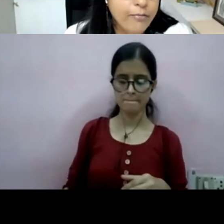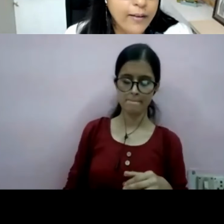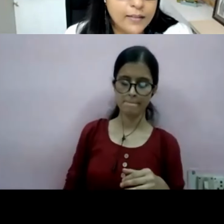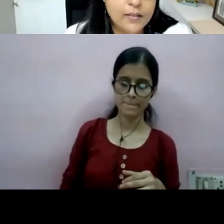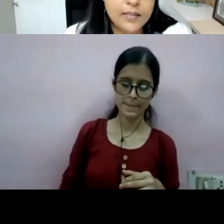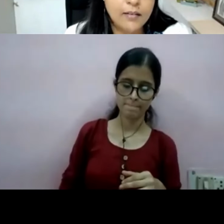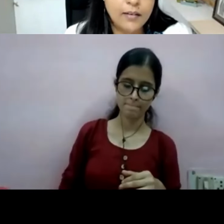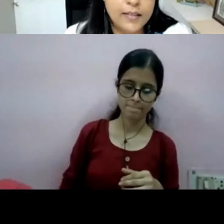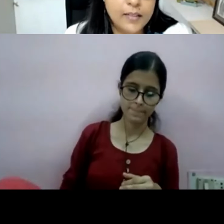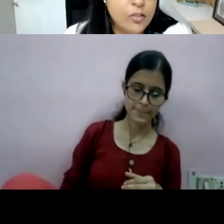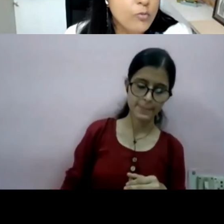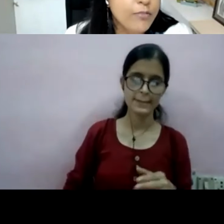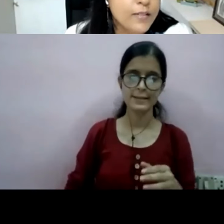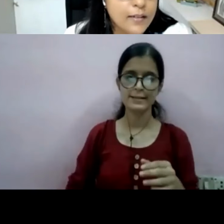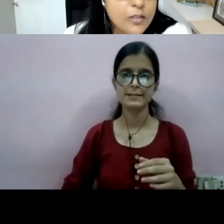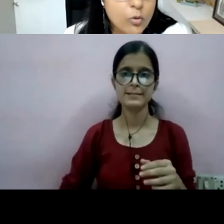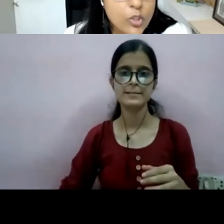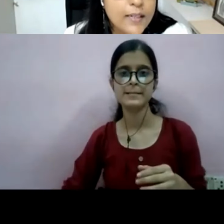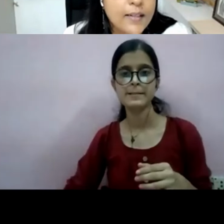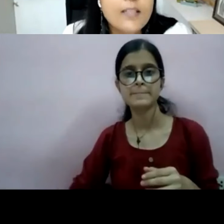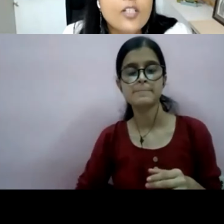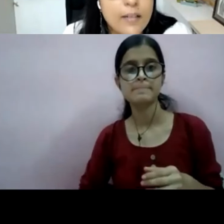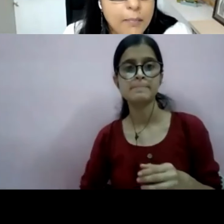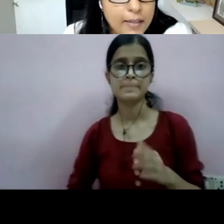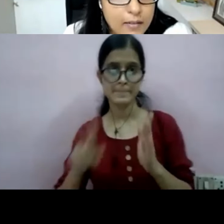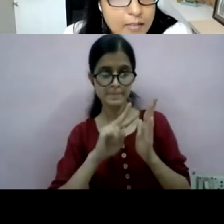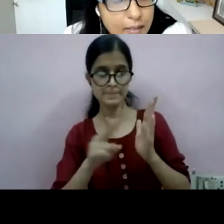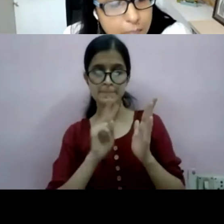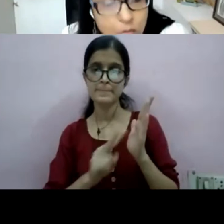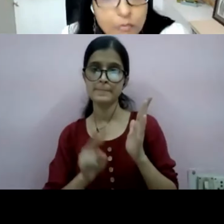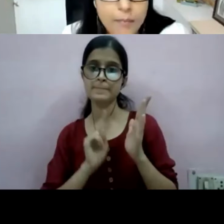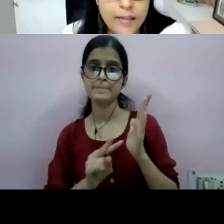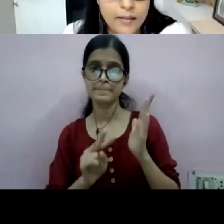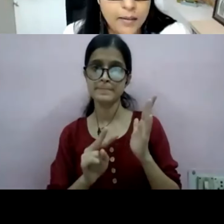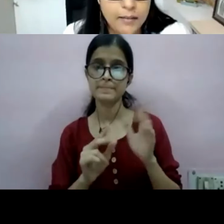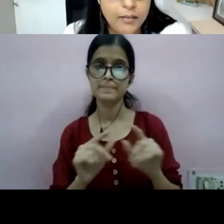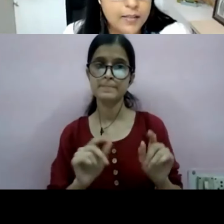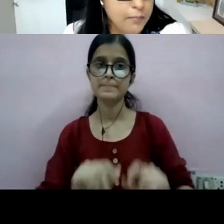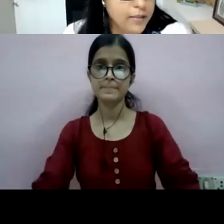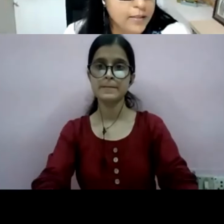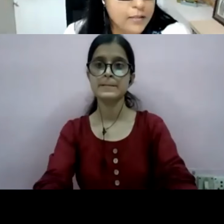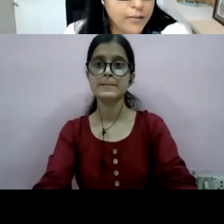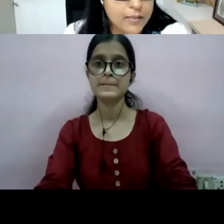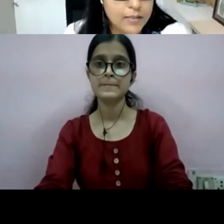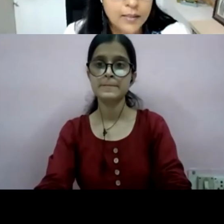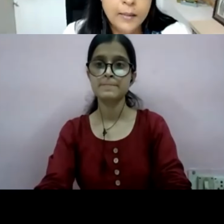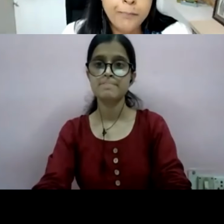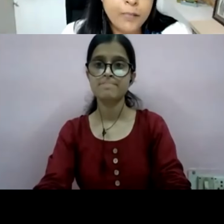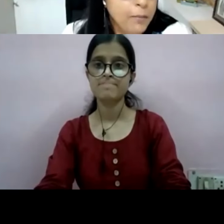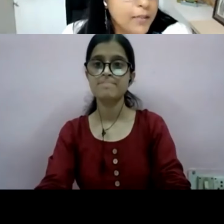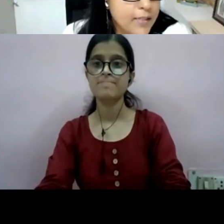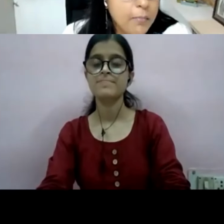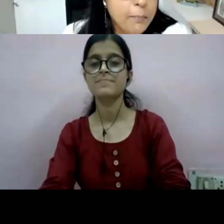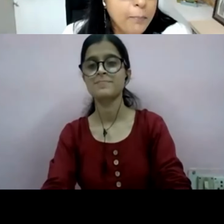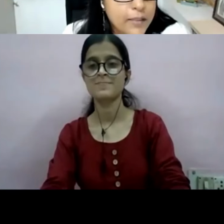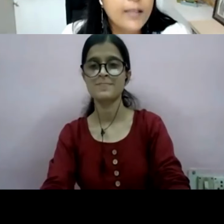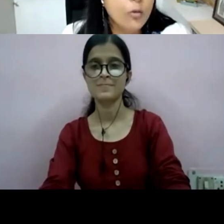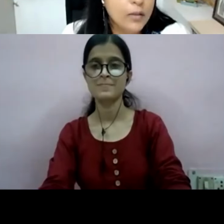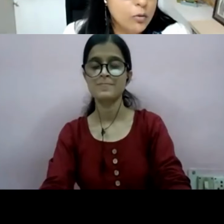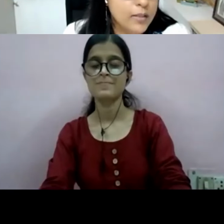by factors that related to physical, social, and cultural barriers that both women and men with disabilities face. But some